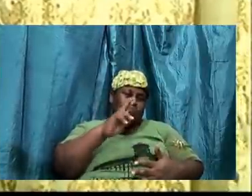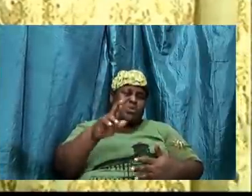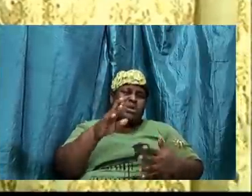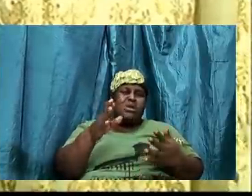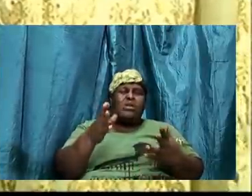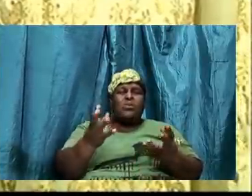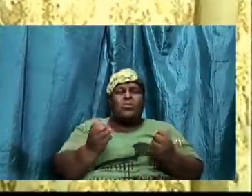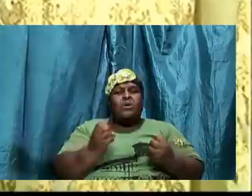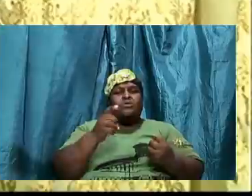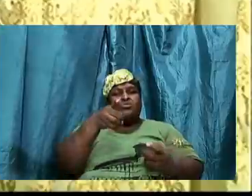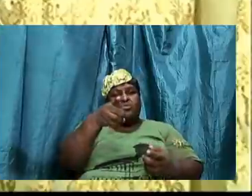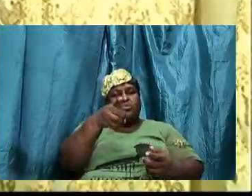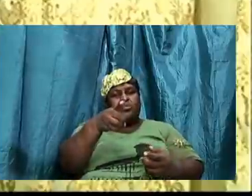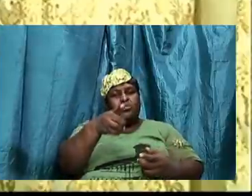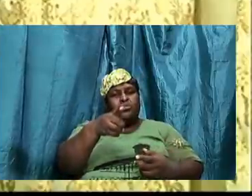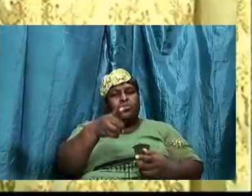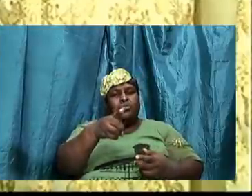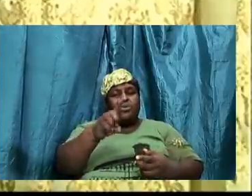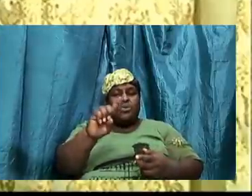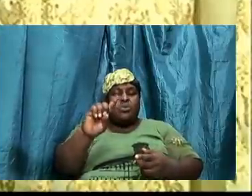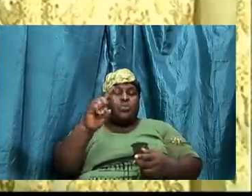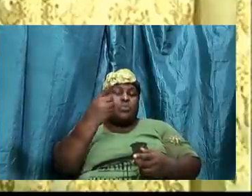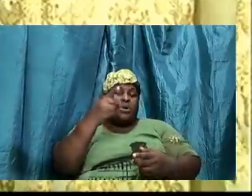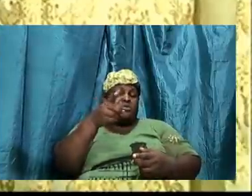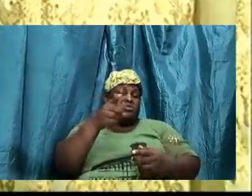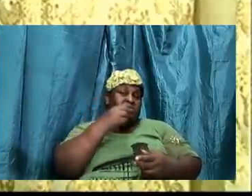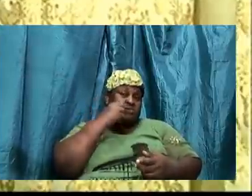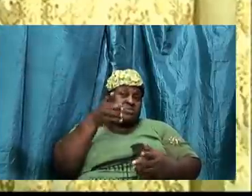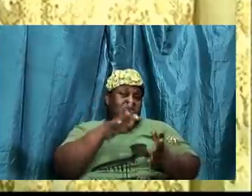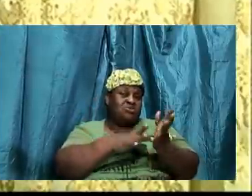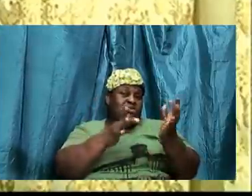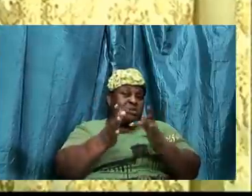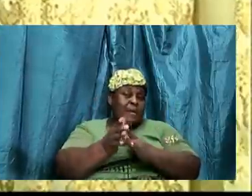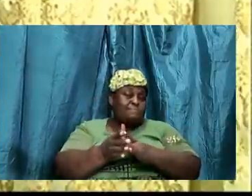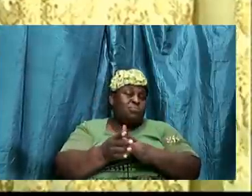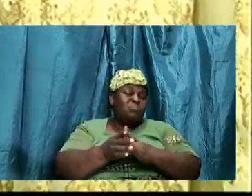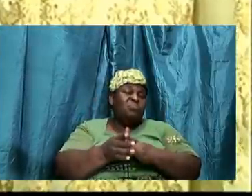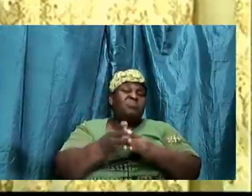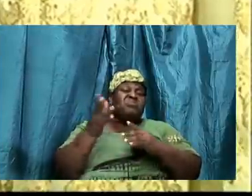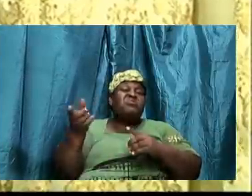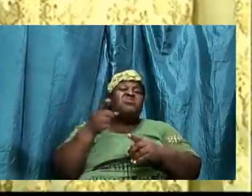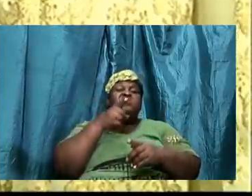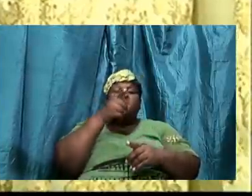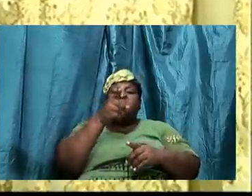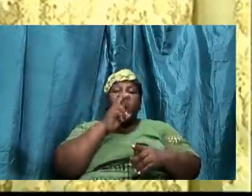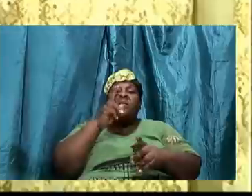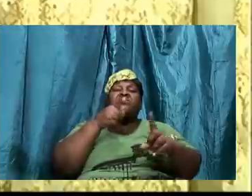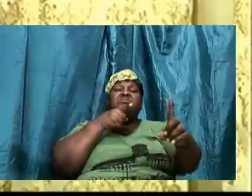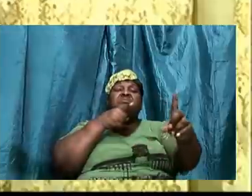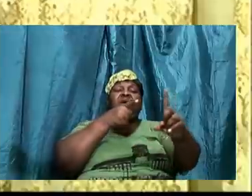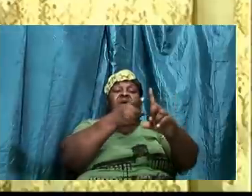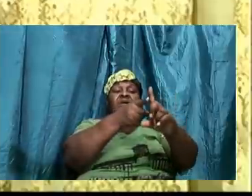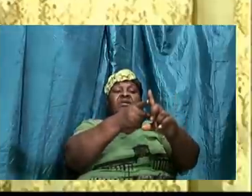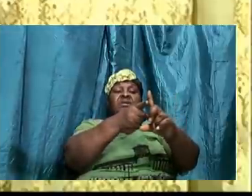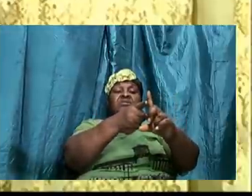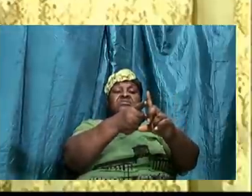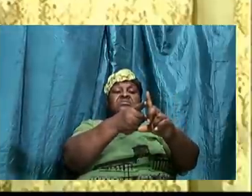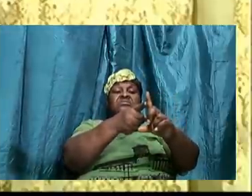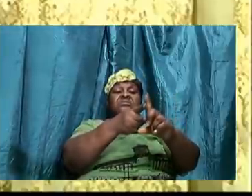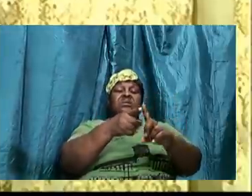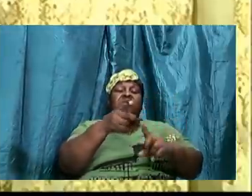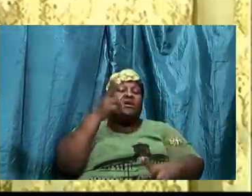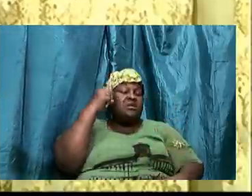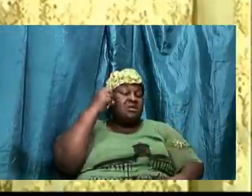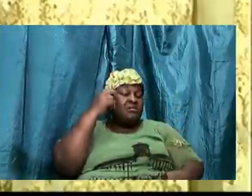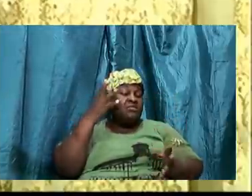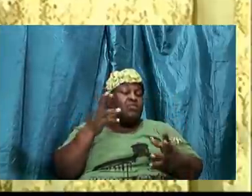And so once you are saying Jesus, there is a target, there's a bullseye on your back. And the adversary really wants